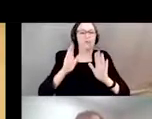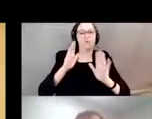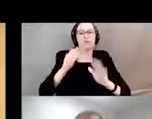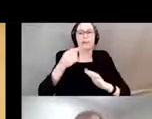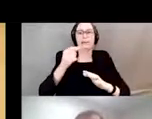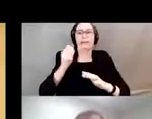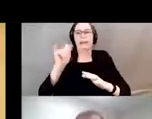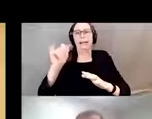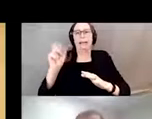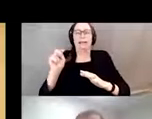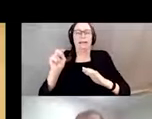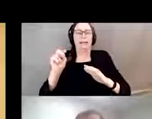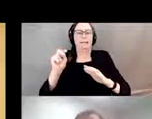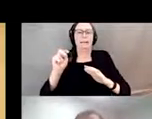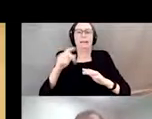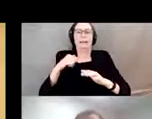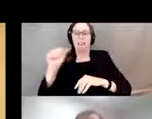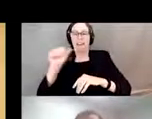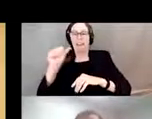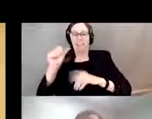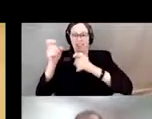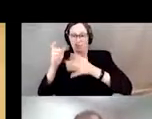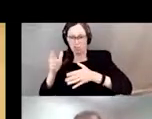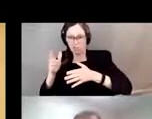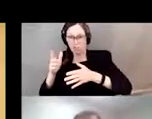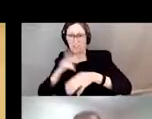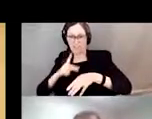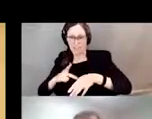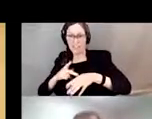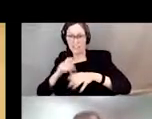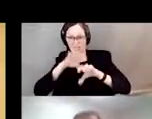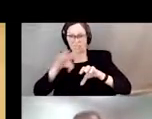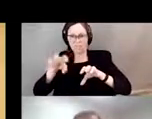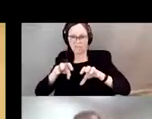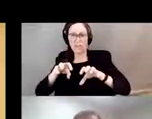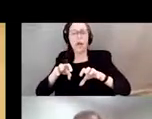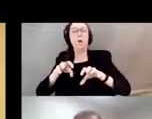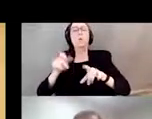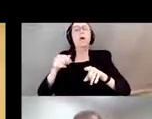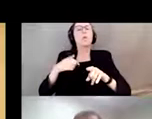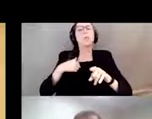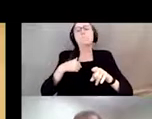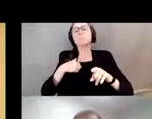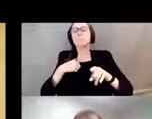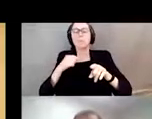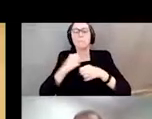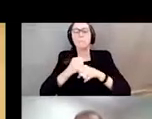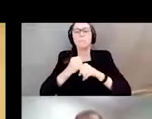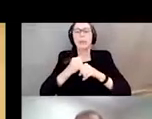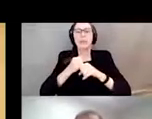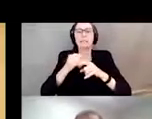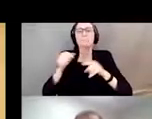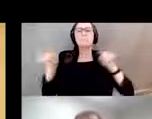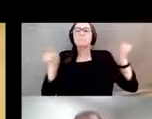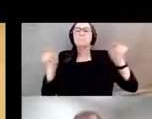is that these Afghan kings, these Afghan rulers, they will basically make Britain and Russia vie for